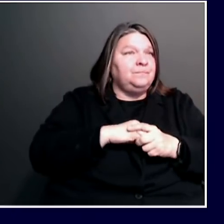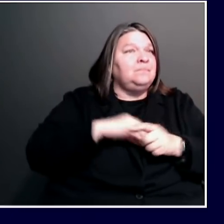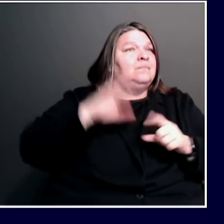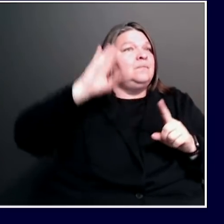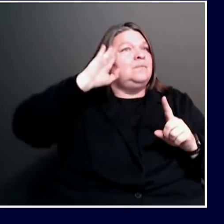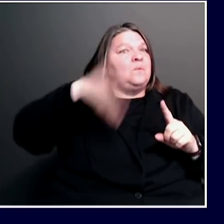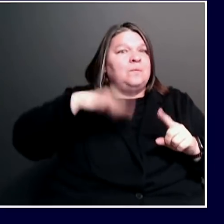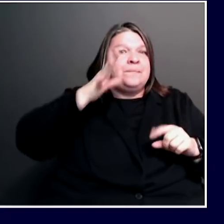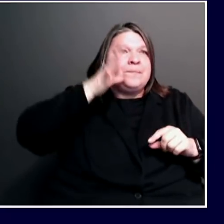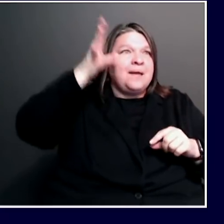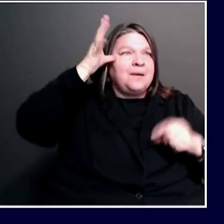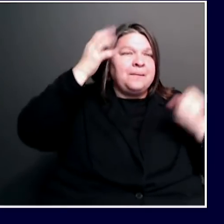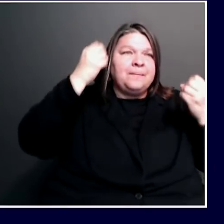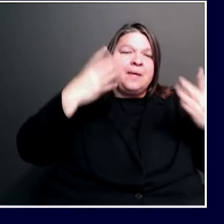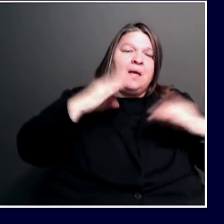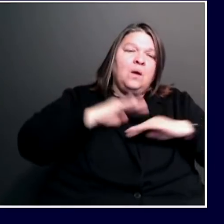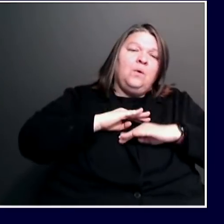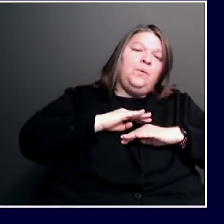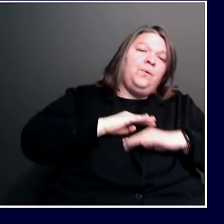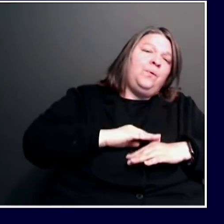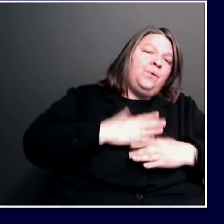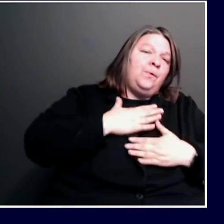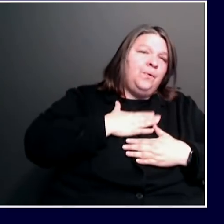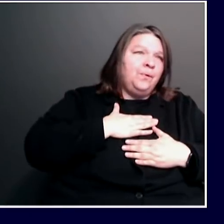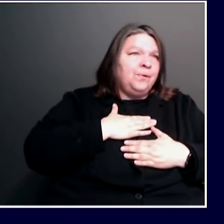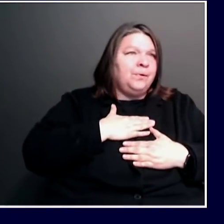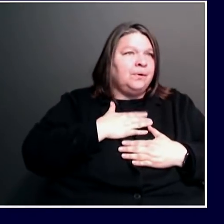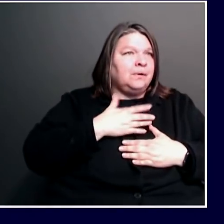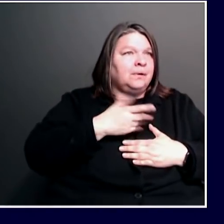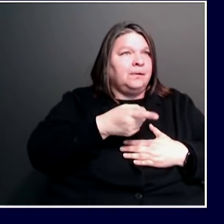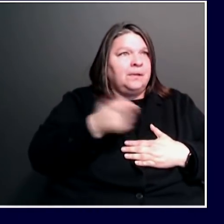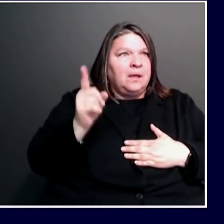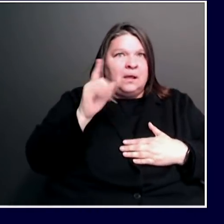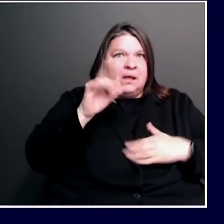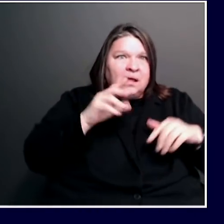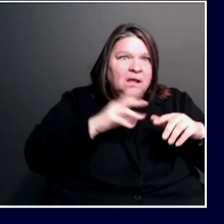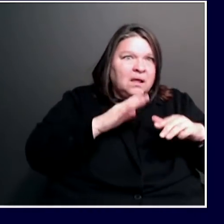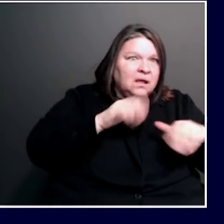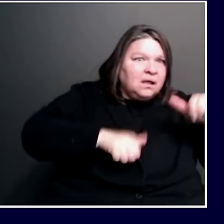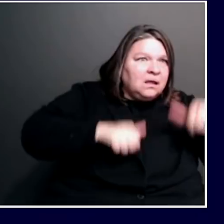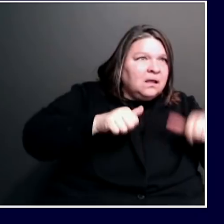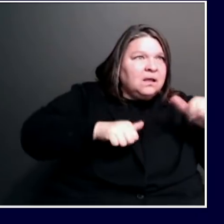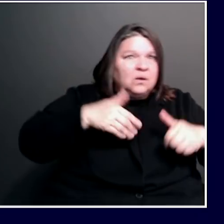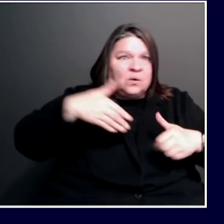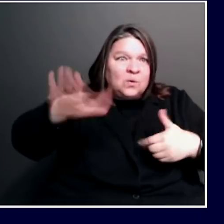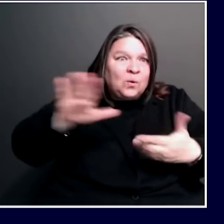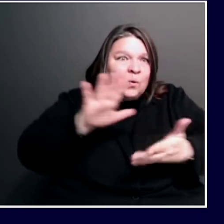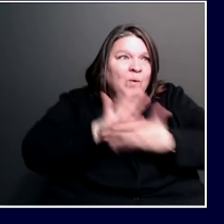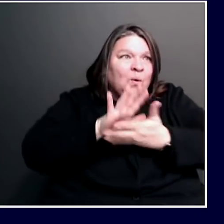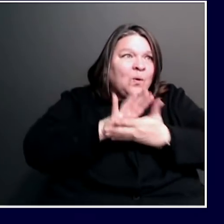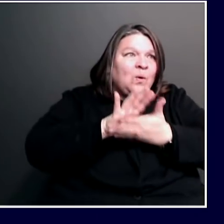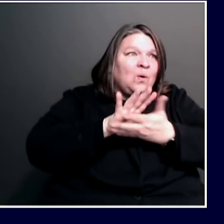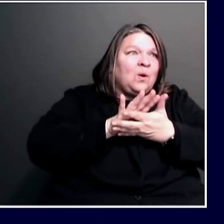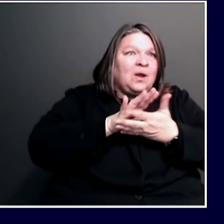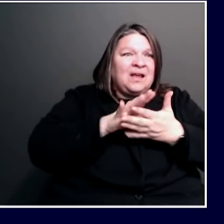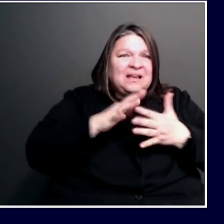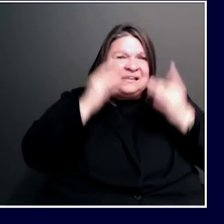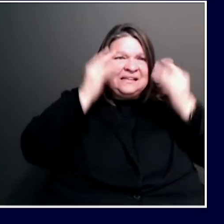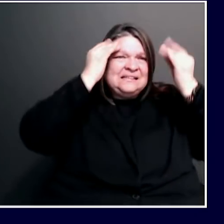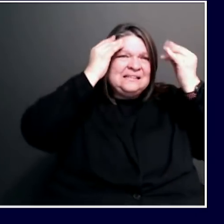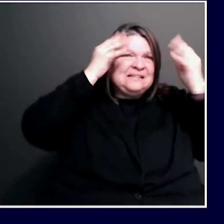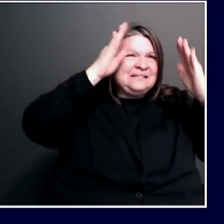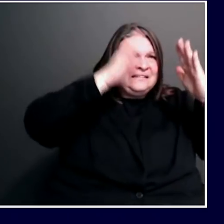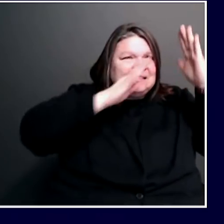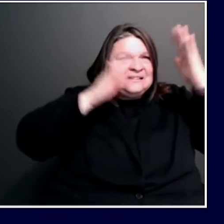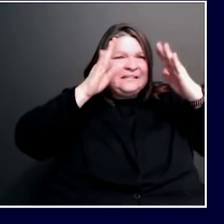there who are contending with issues of getting their kids in school and daycare centers. To the question that you raised, Corey, about